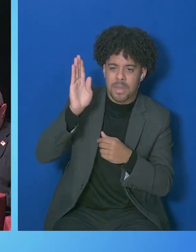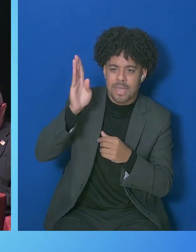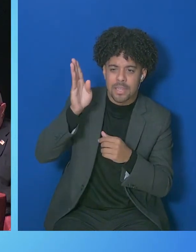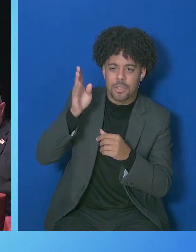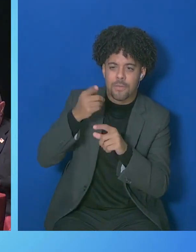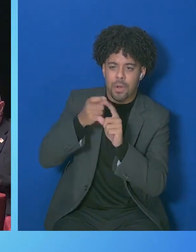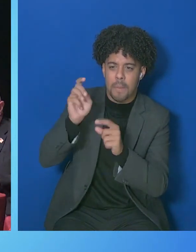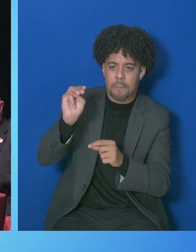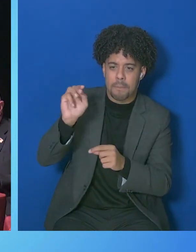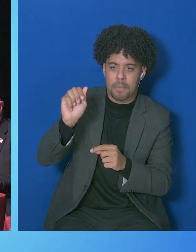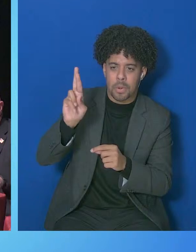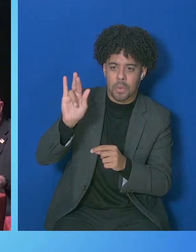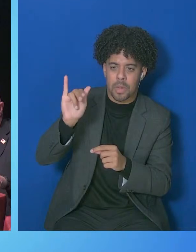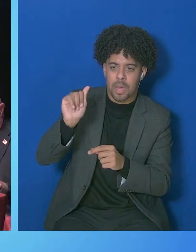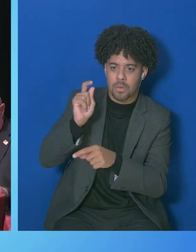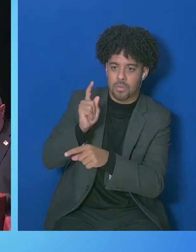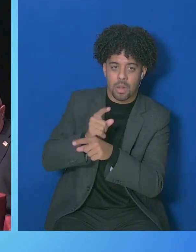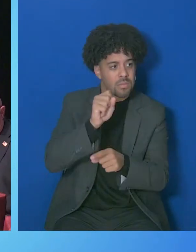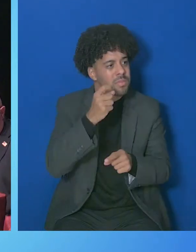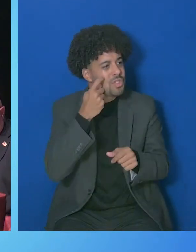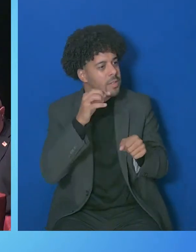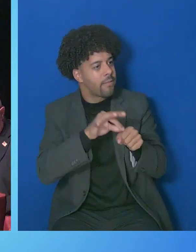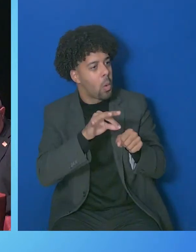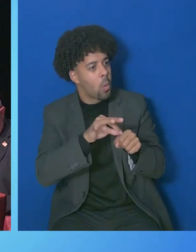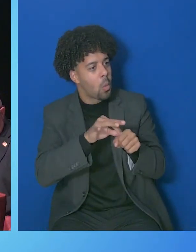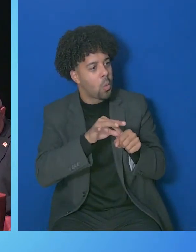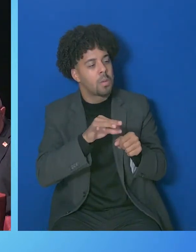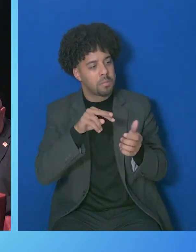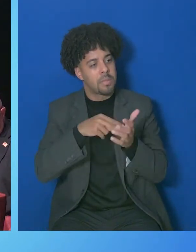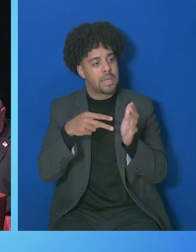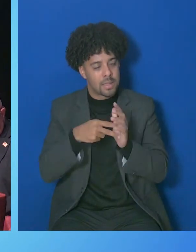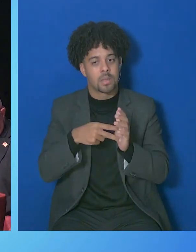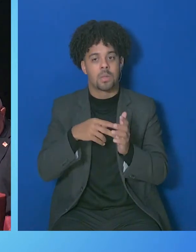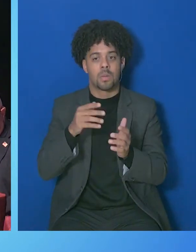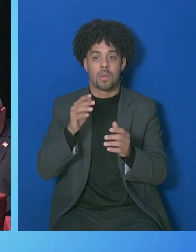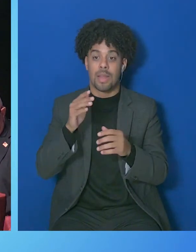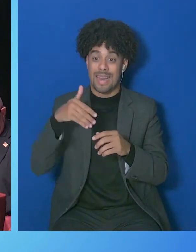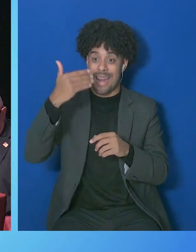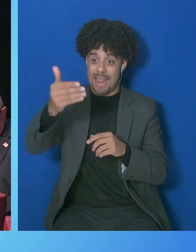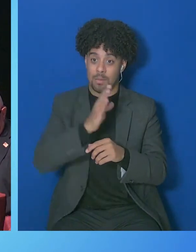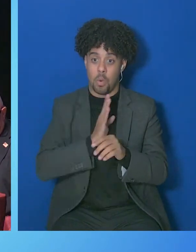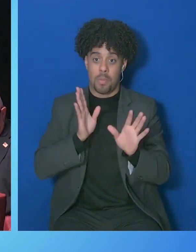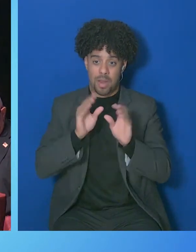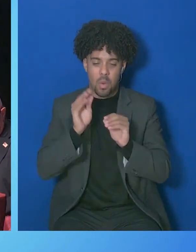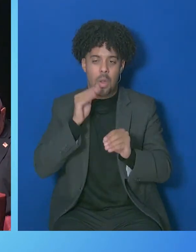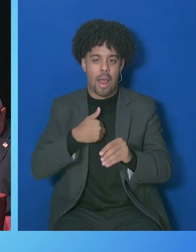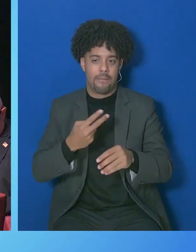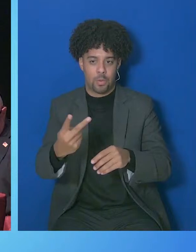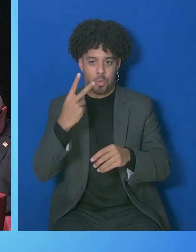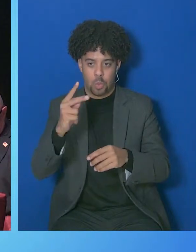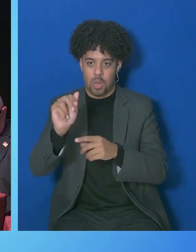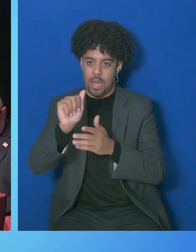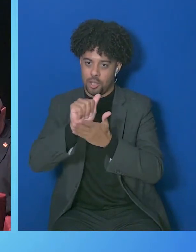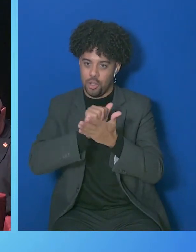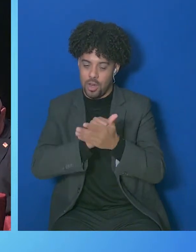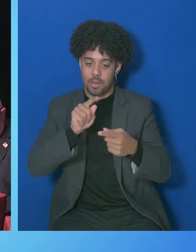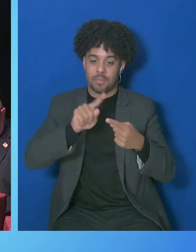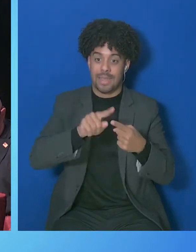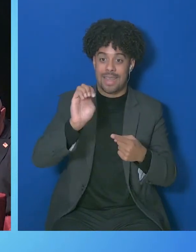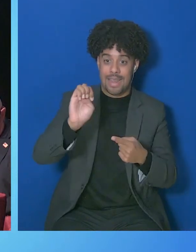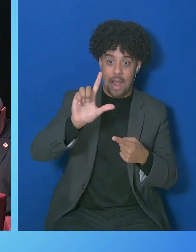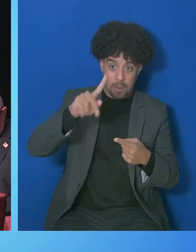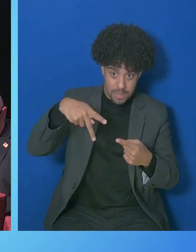the agenda as well as the early childhood learning. Okay. Okay. All